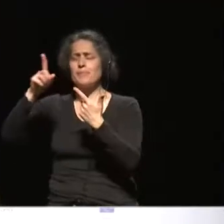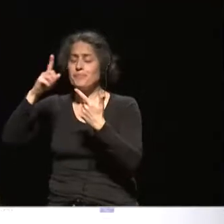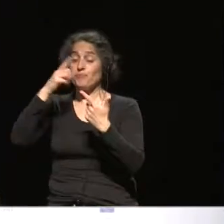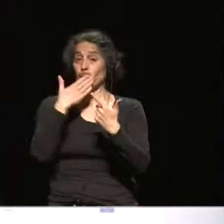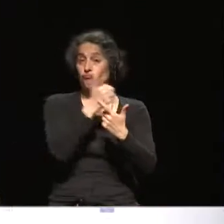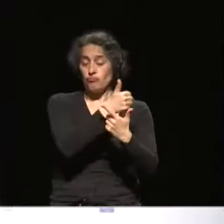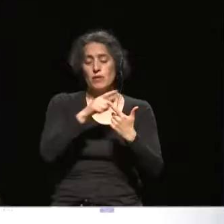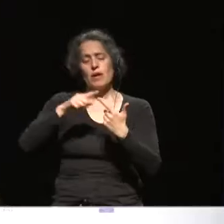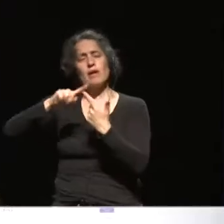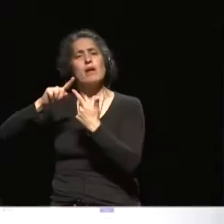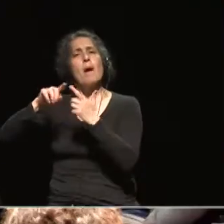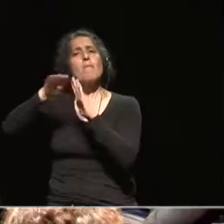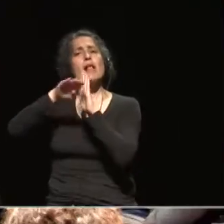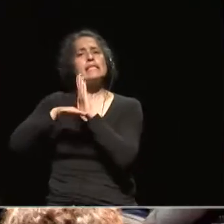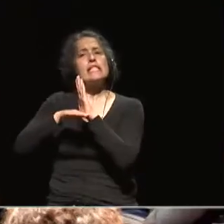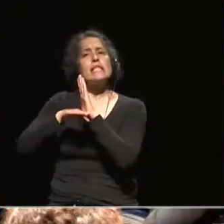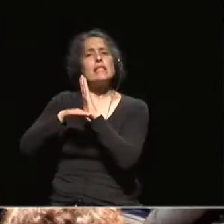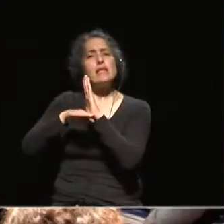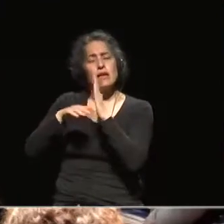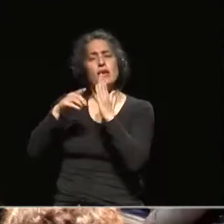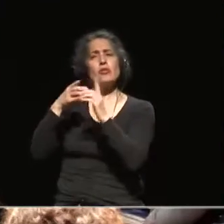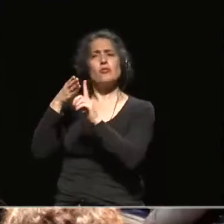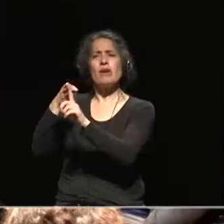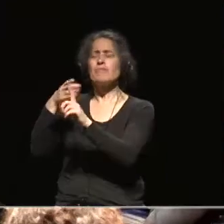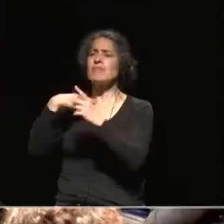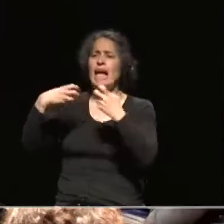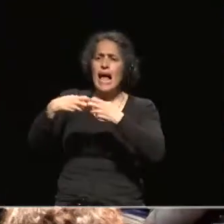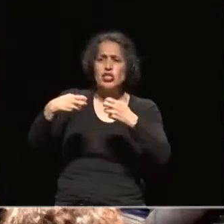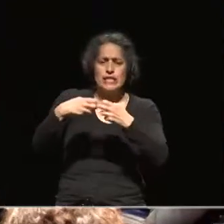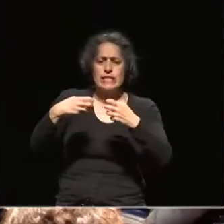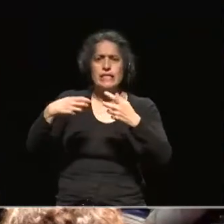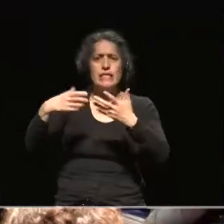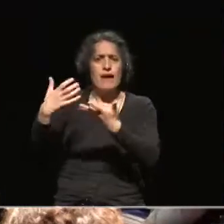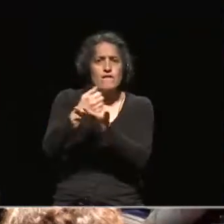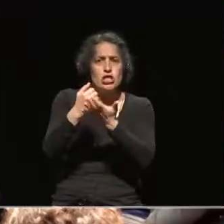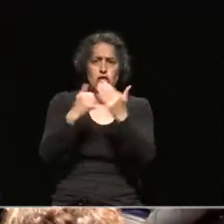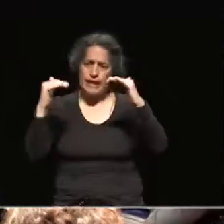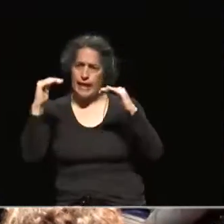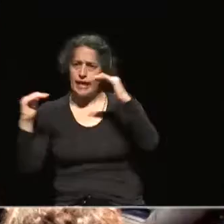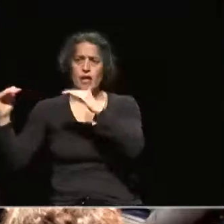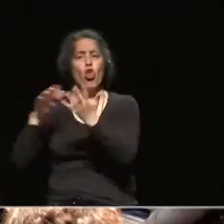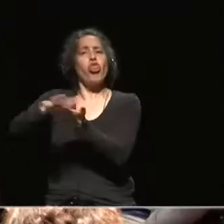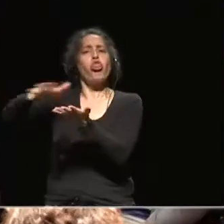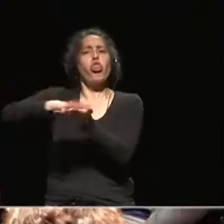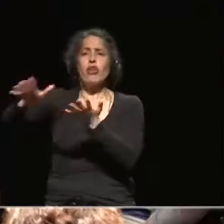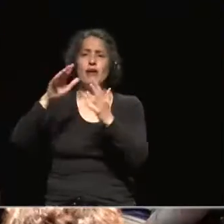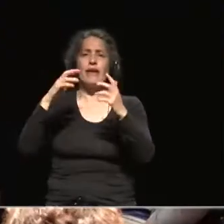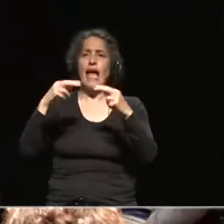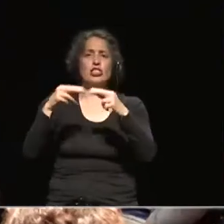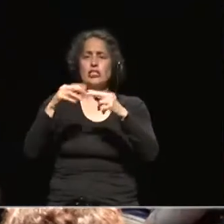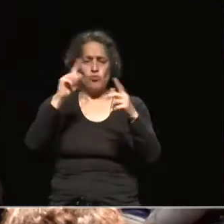directed in certain policies, let's say energy efficiency, or let's say